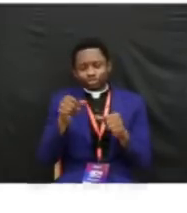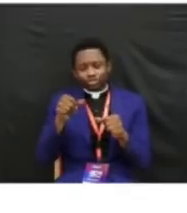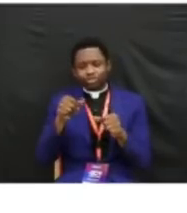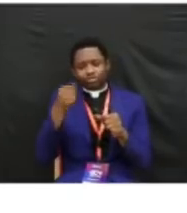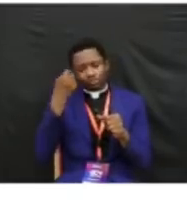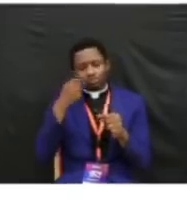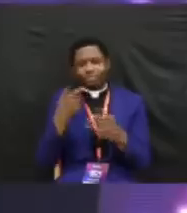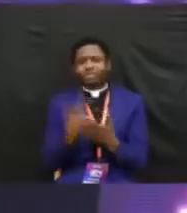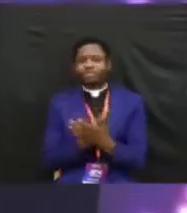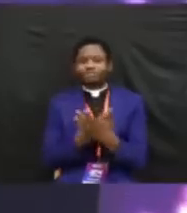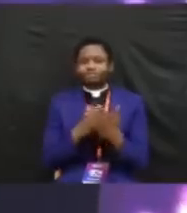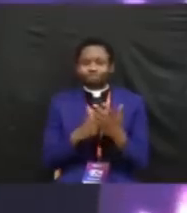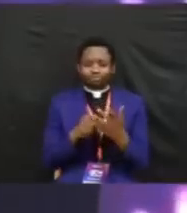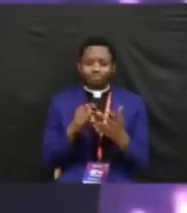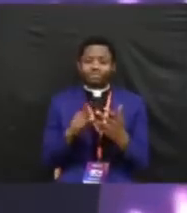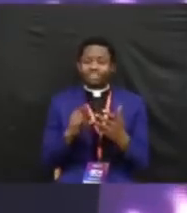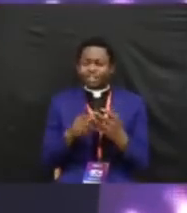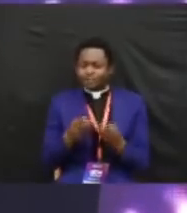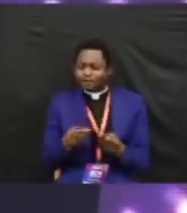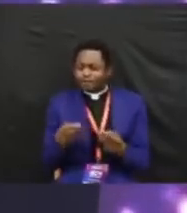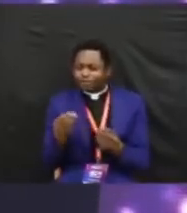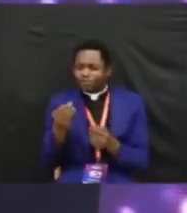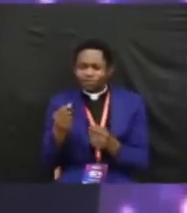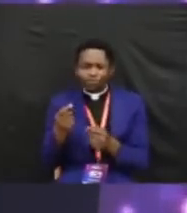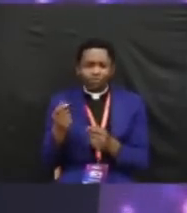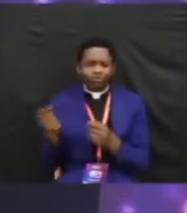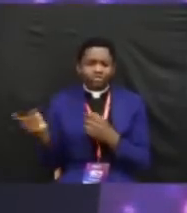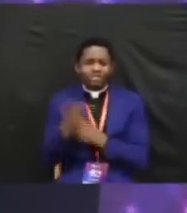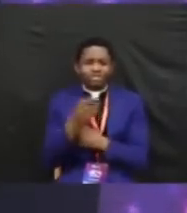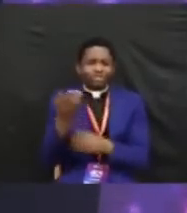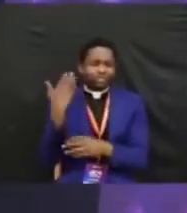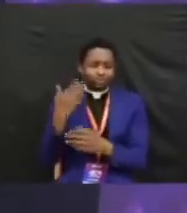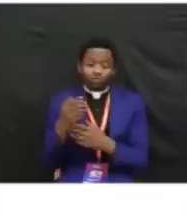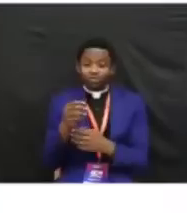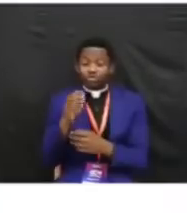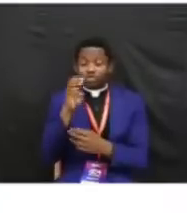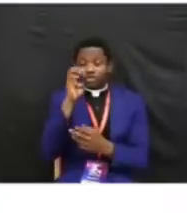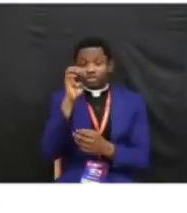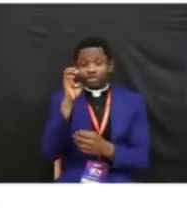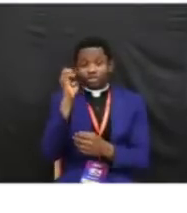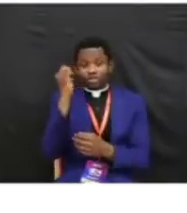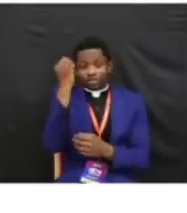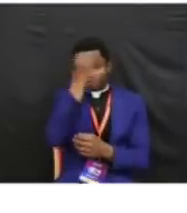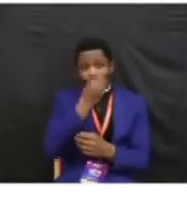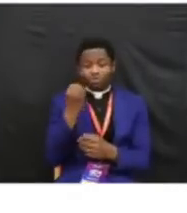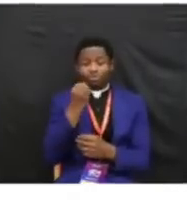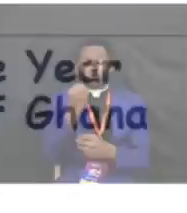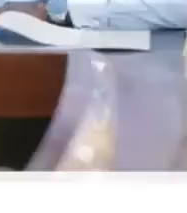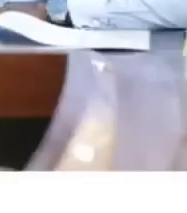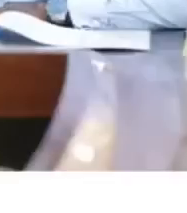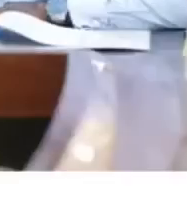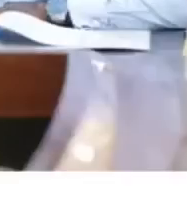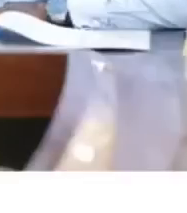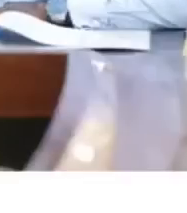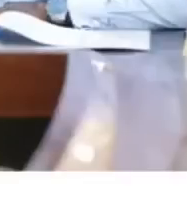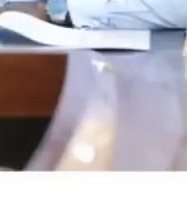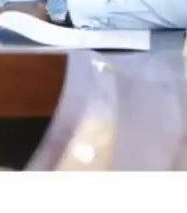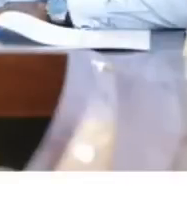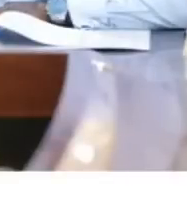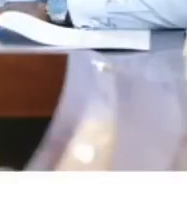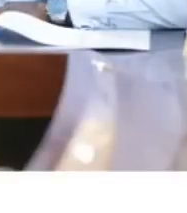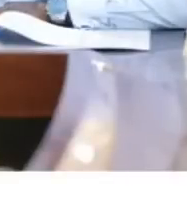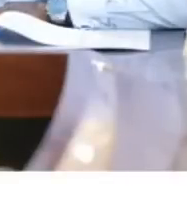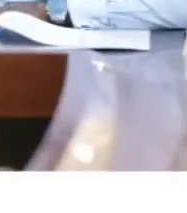reporting that just a few days ago, the European Commission awarded Pentecost University and five leading